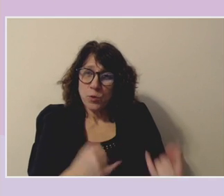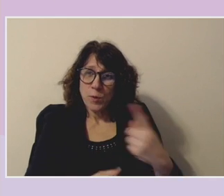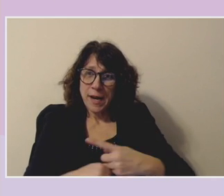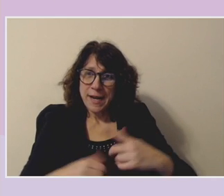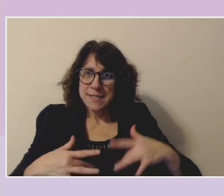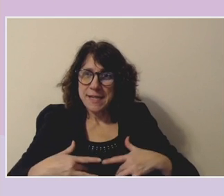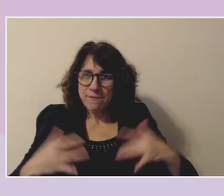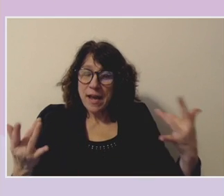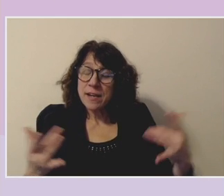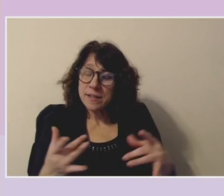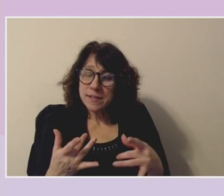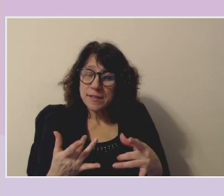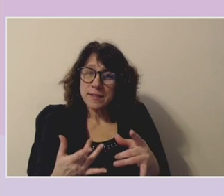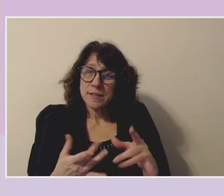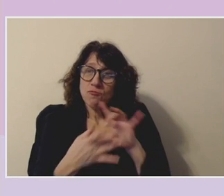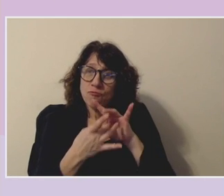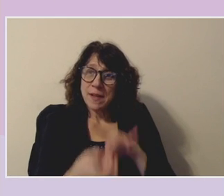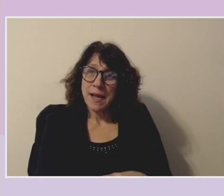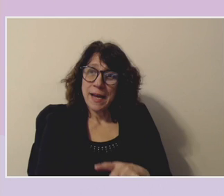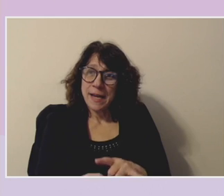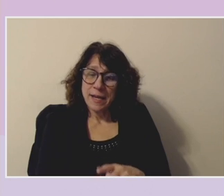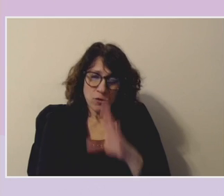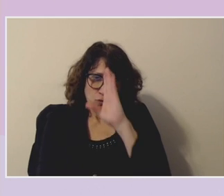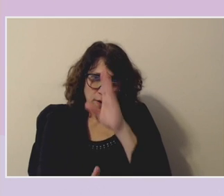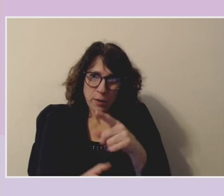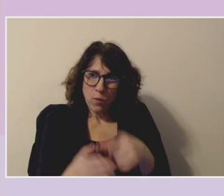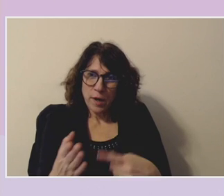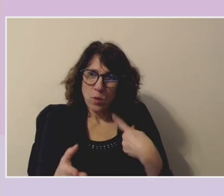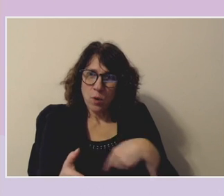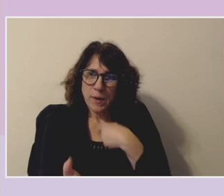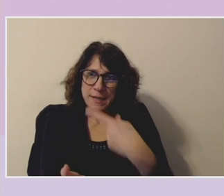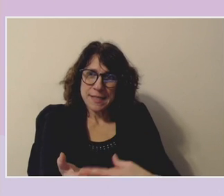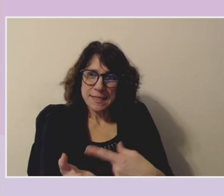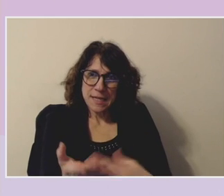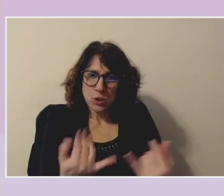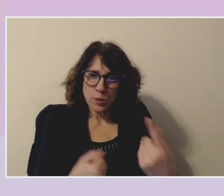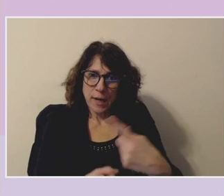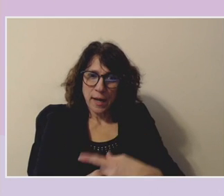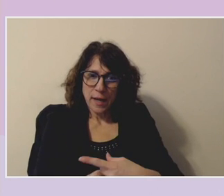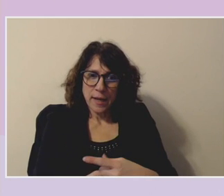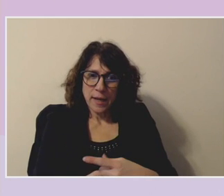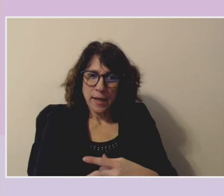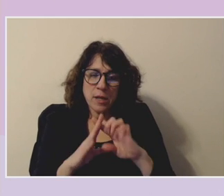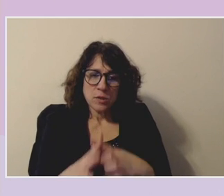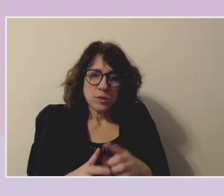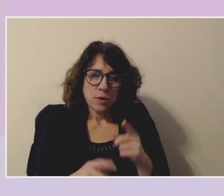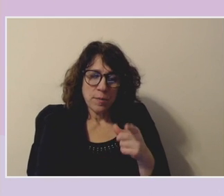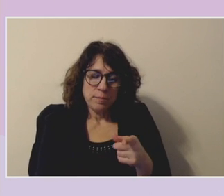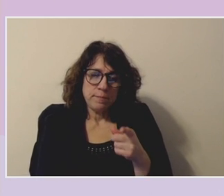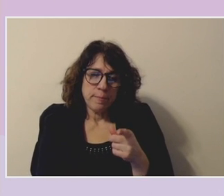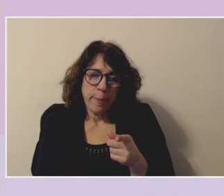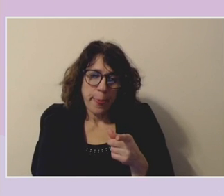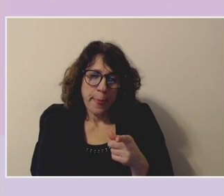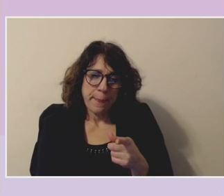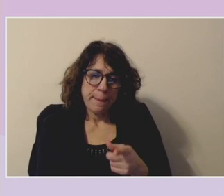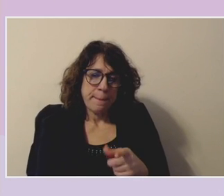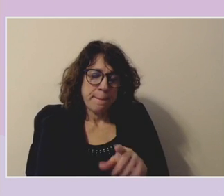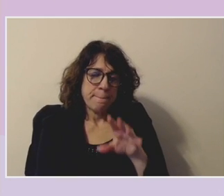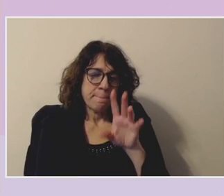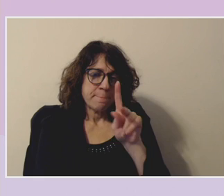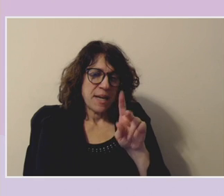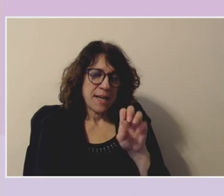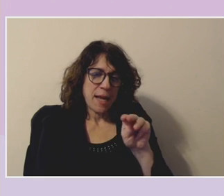that relate directly to what we've talked about today. So I'm going to start off with Kima and